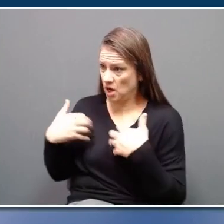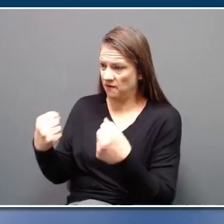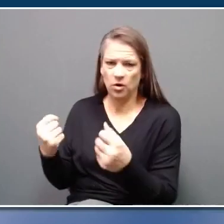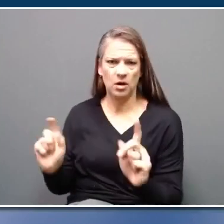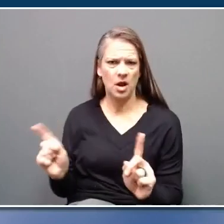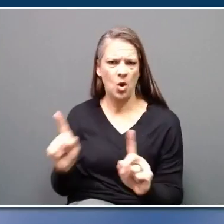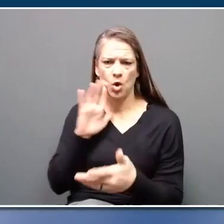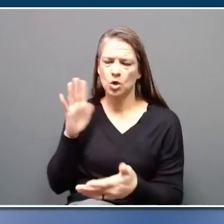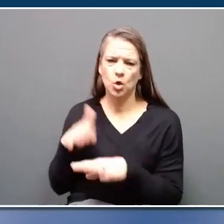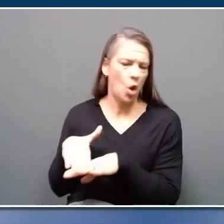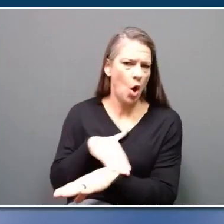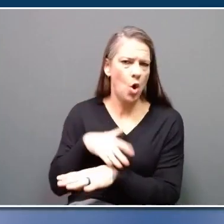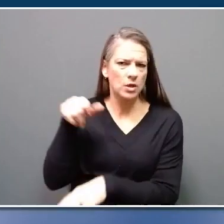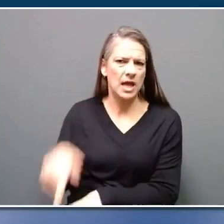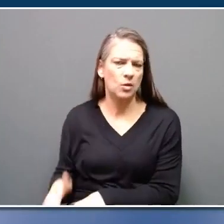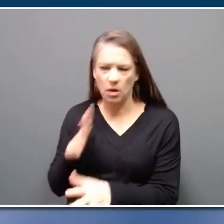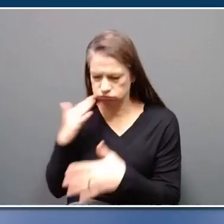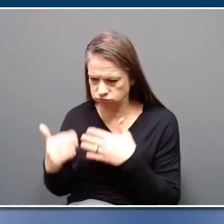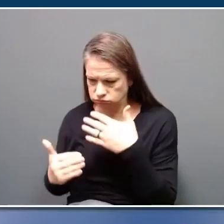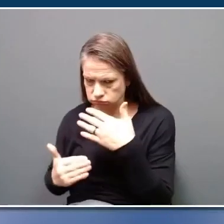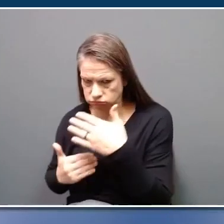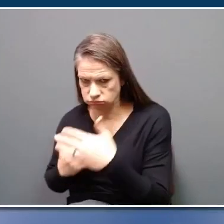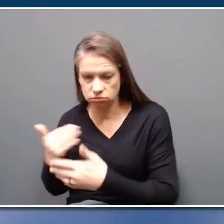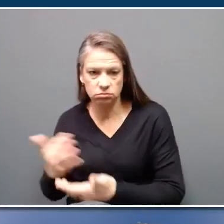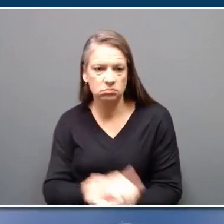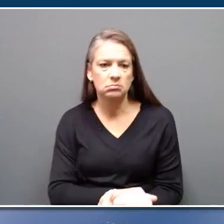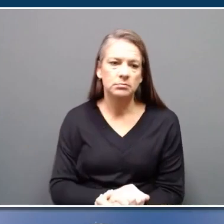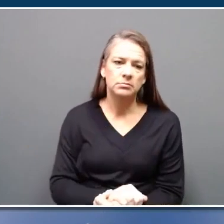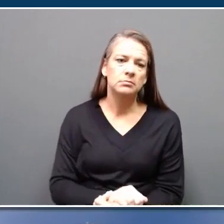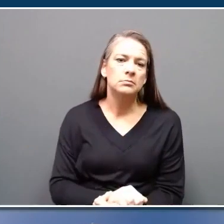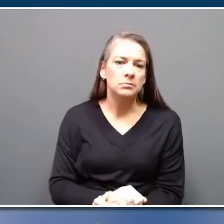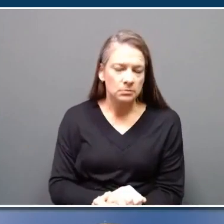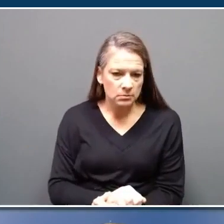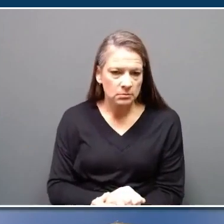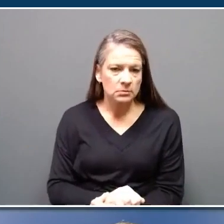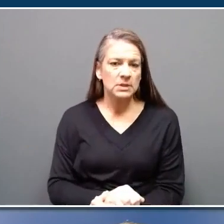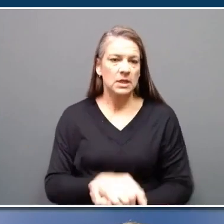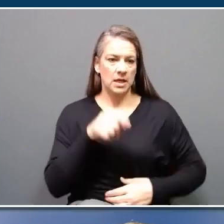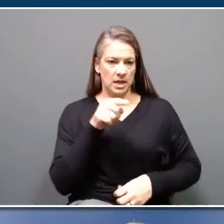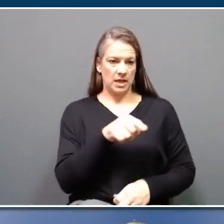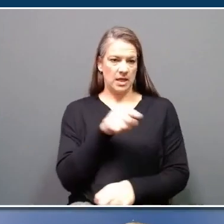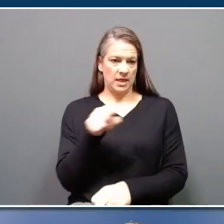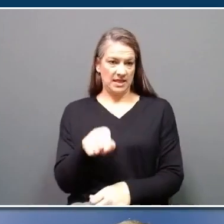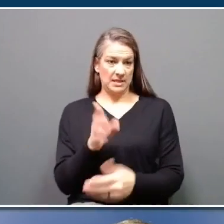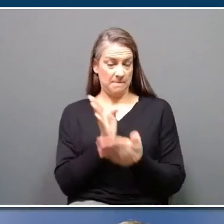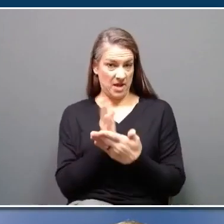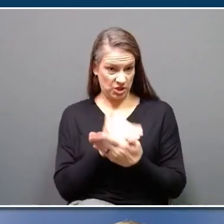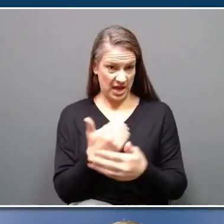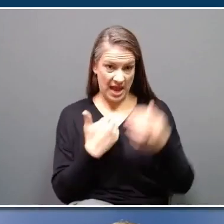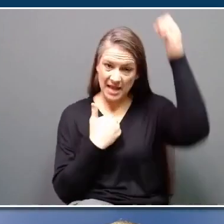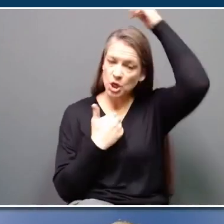Kentucky. Let's go to the next one. This budget, and I don't think this has been reported on, has a